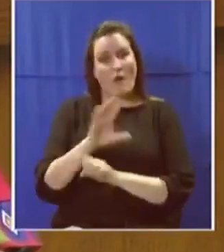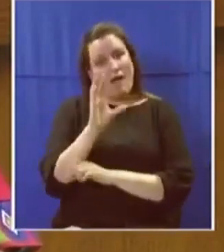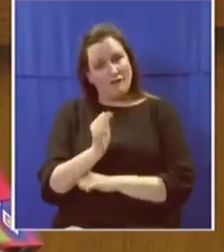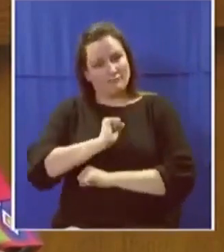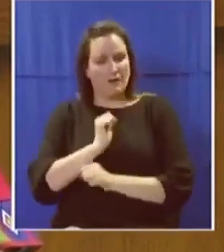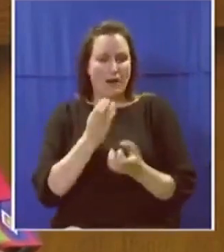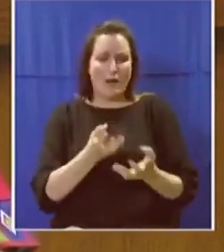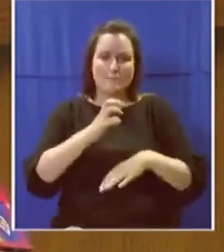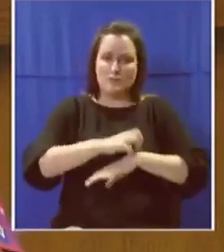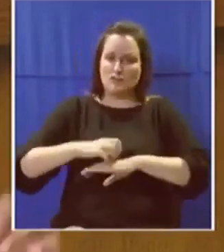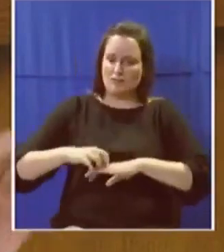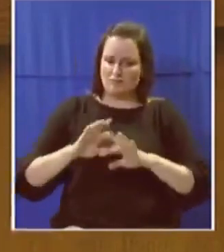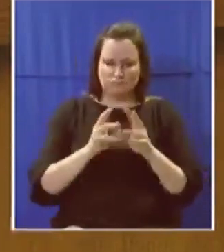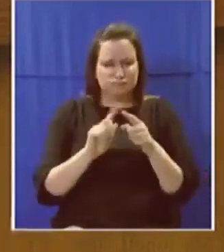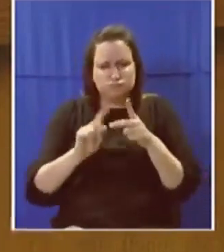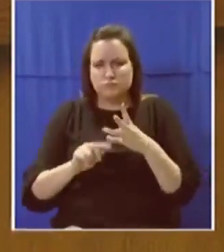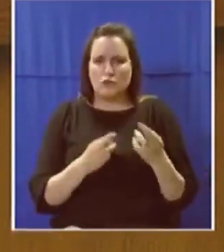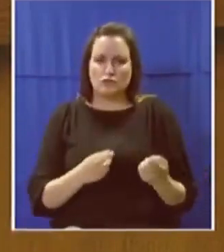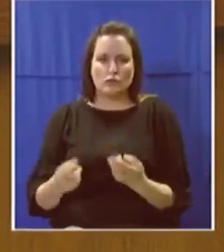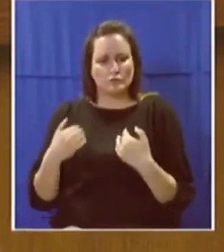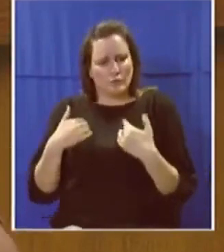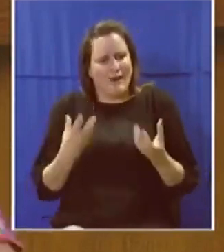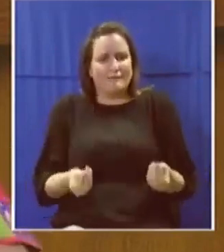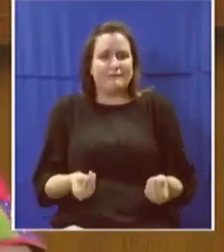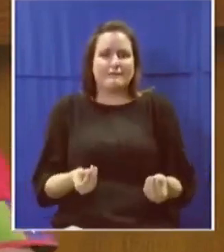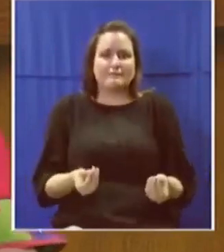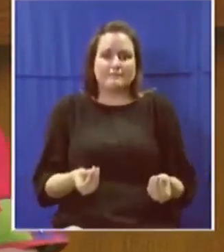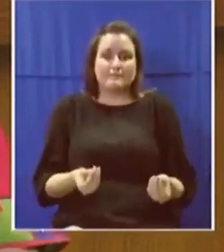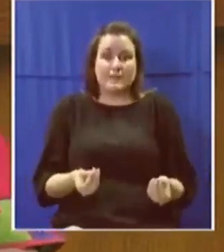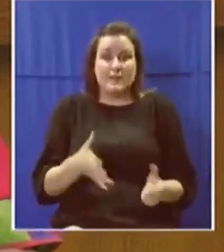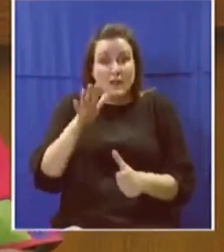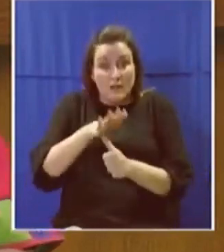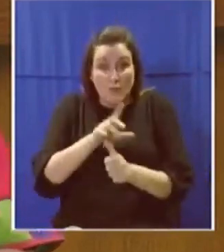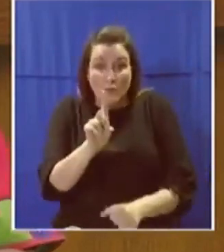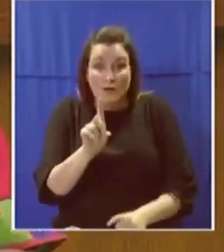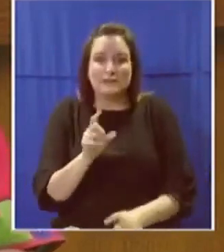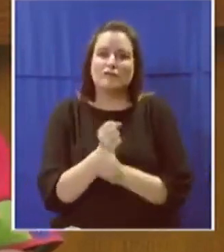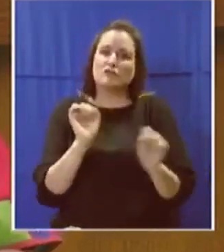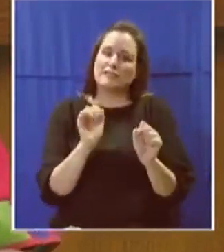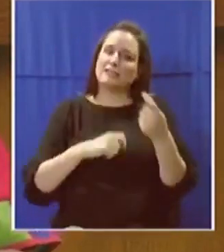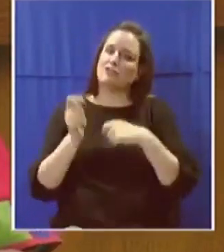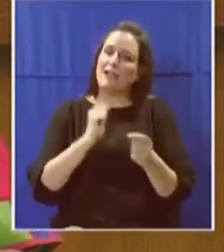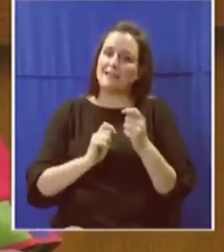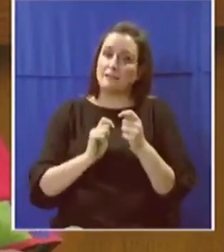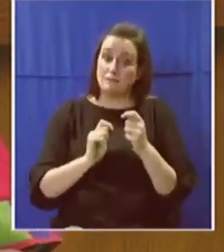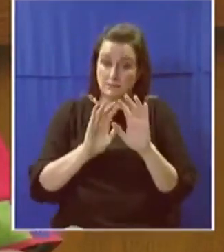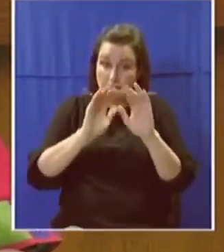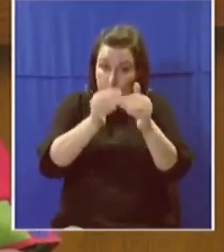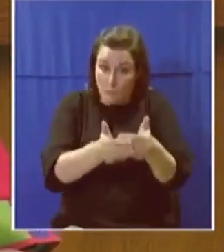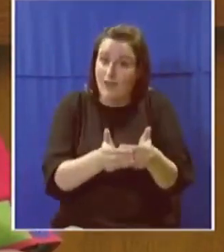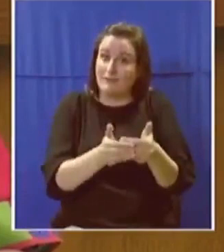and other resources. Most importantly, Deputy Chair, we must guard the free trade area so that it does not become